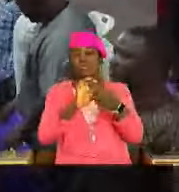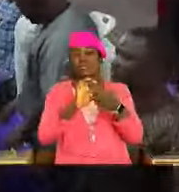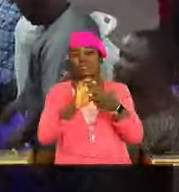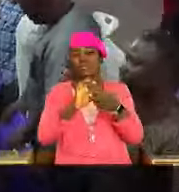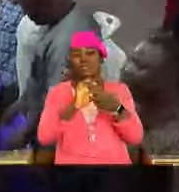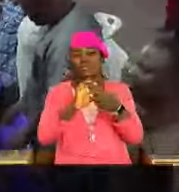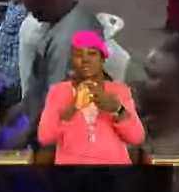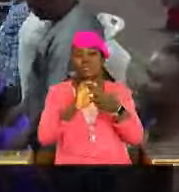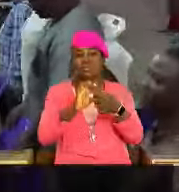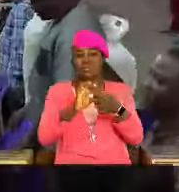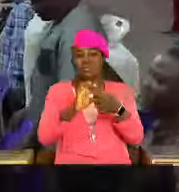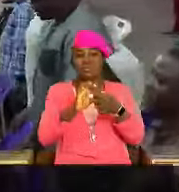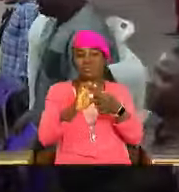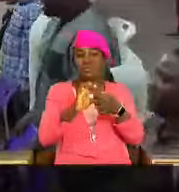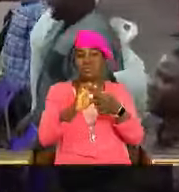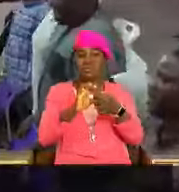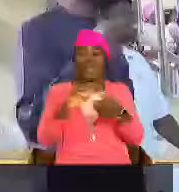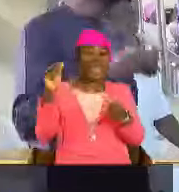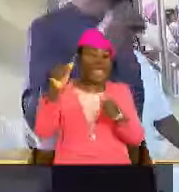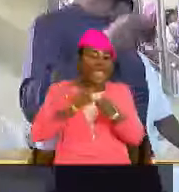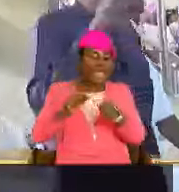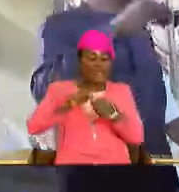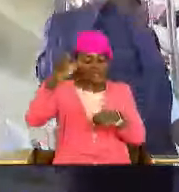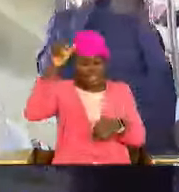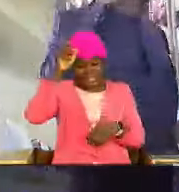COV every satanic